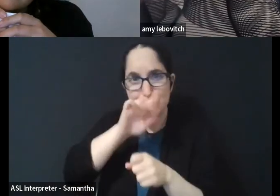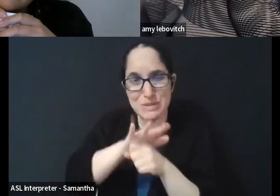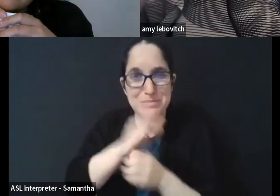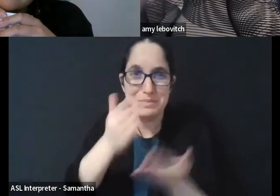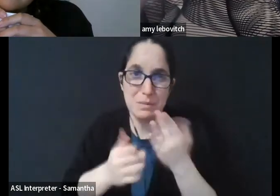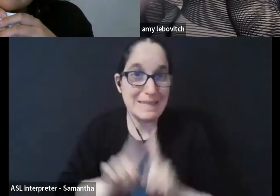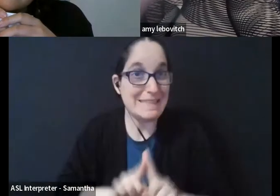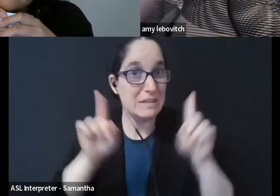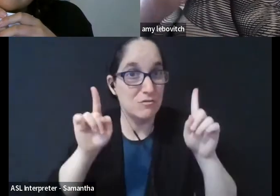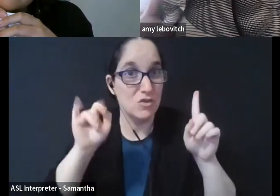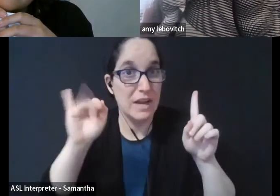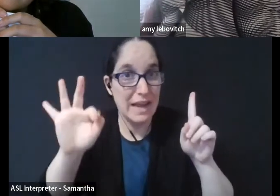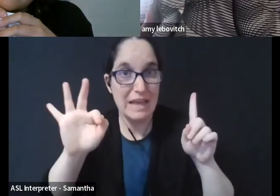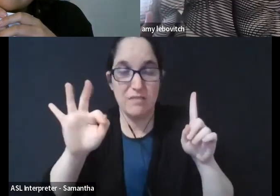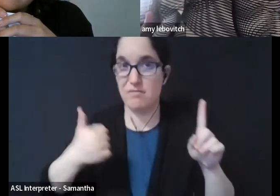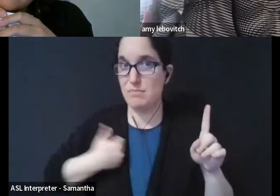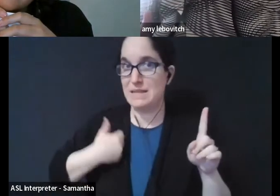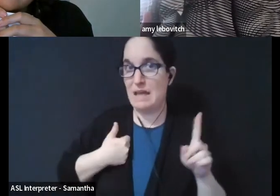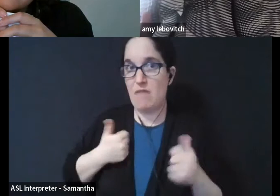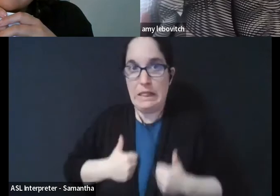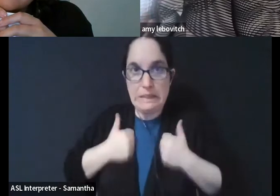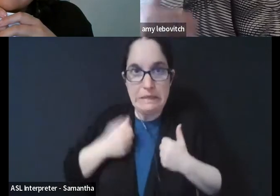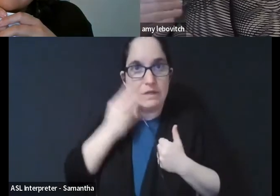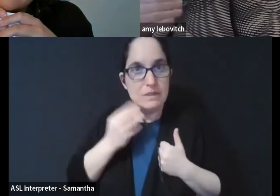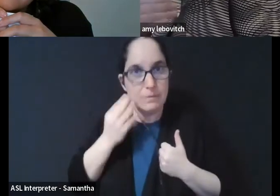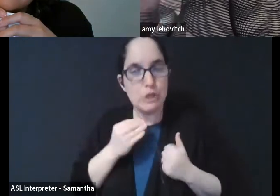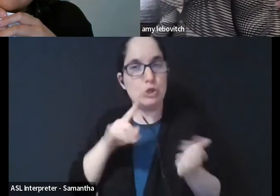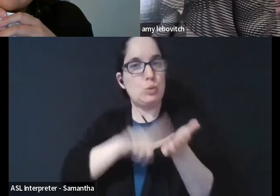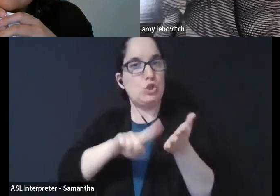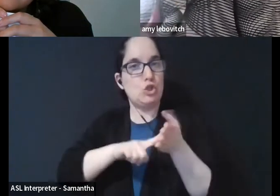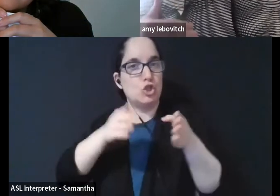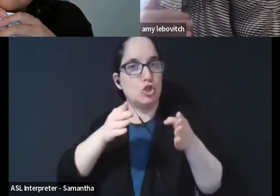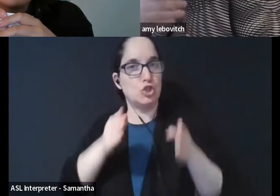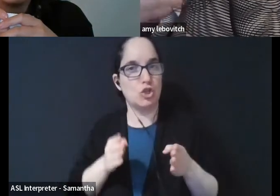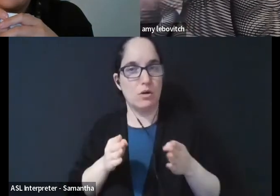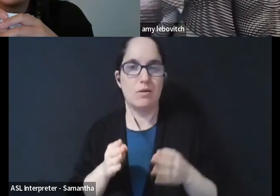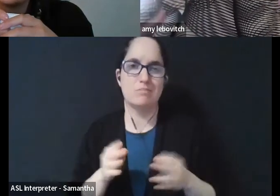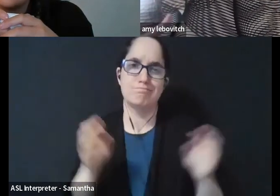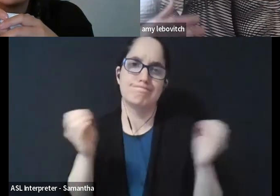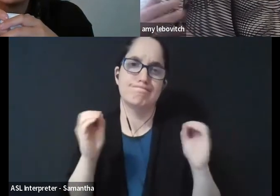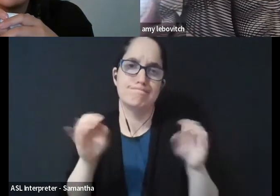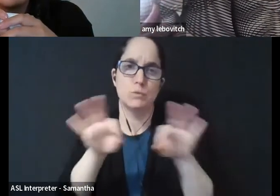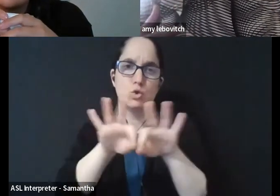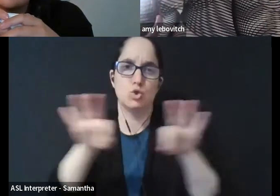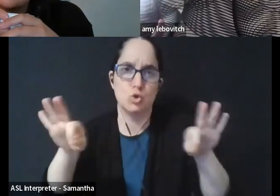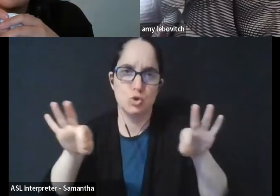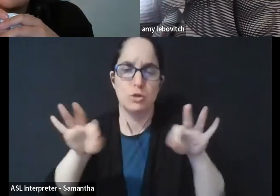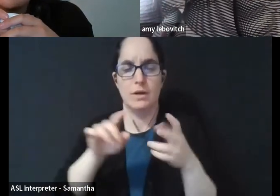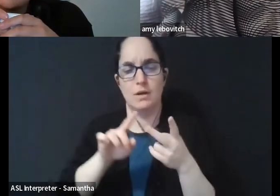because we're not we don't have degrees or we don't have certain types